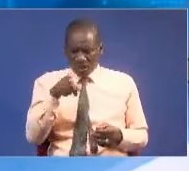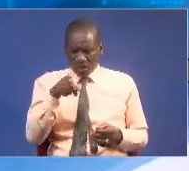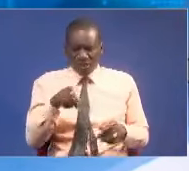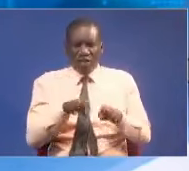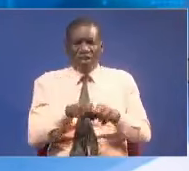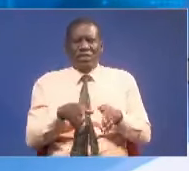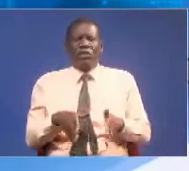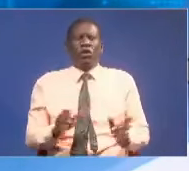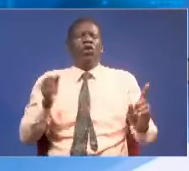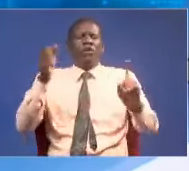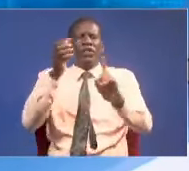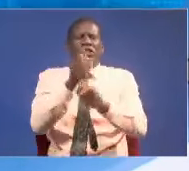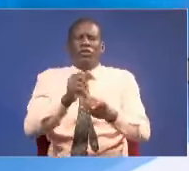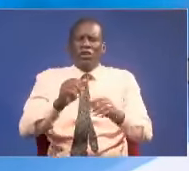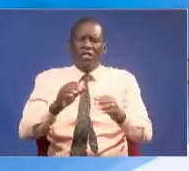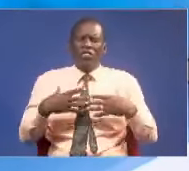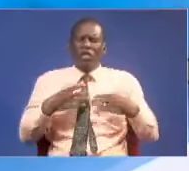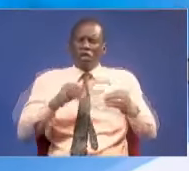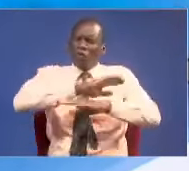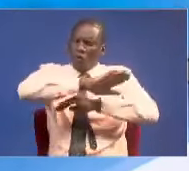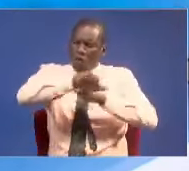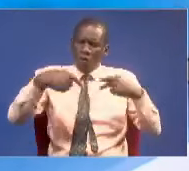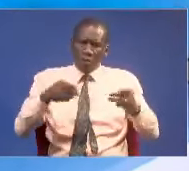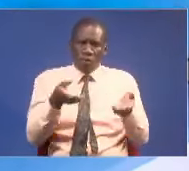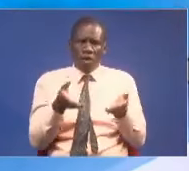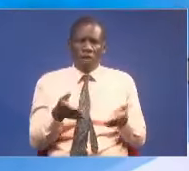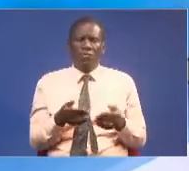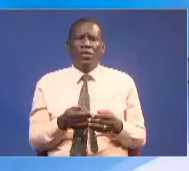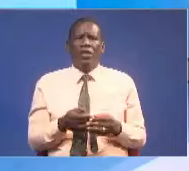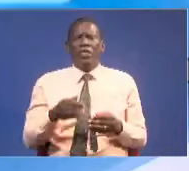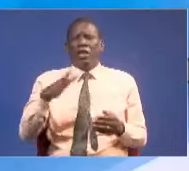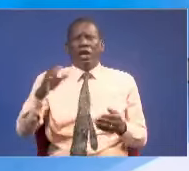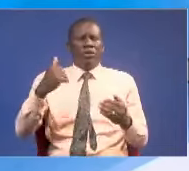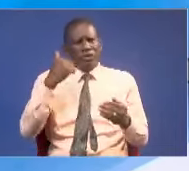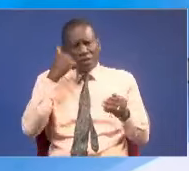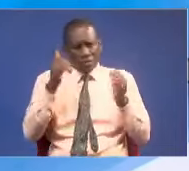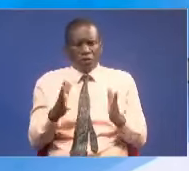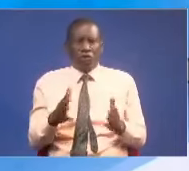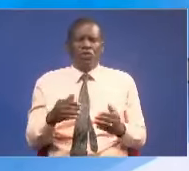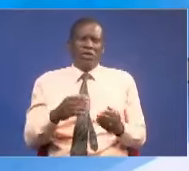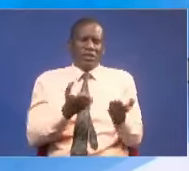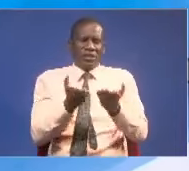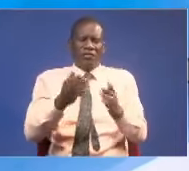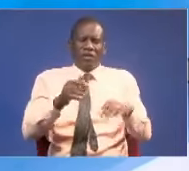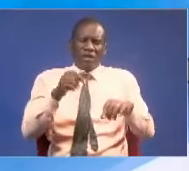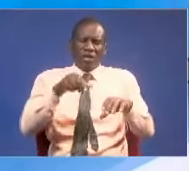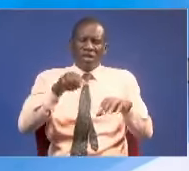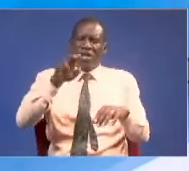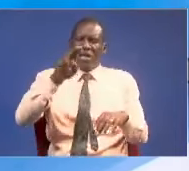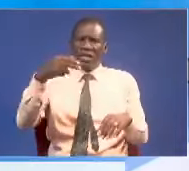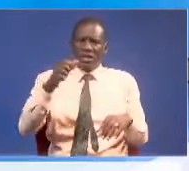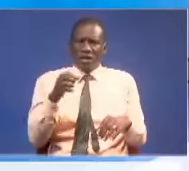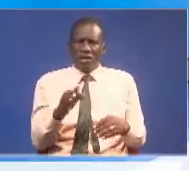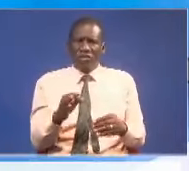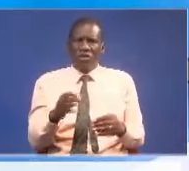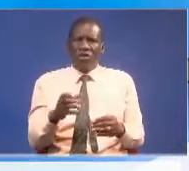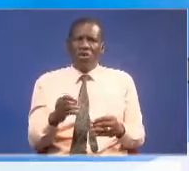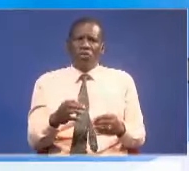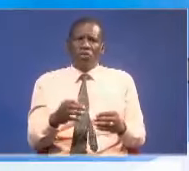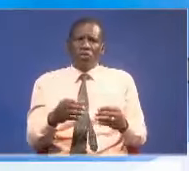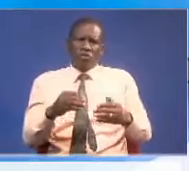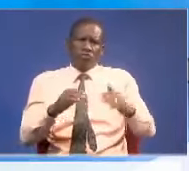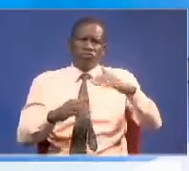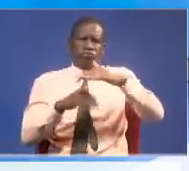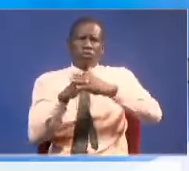achieving universal health coverage. Now, the outpatient services under NHIF were capped at about 1,200 shillings